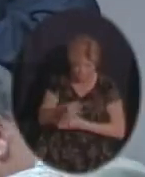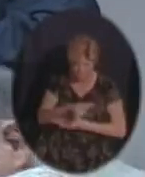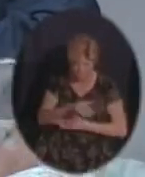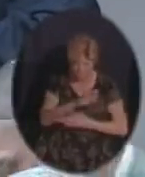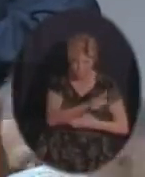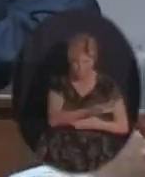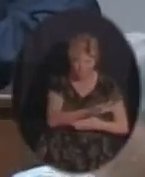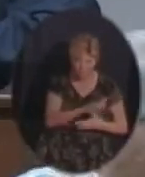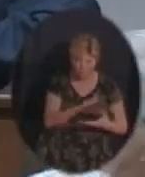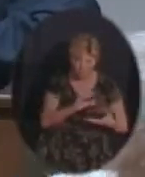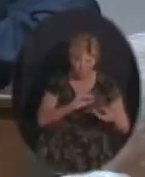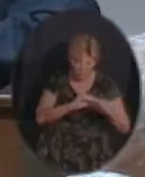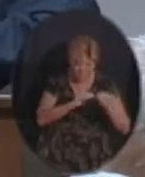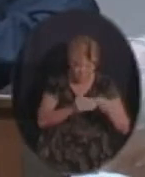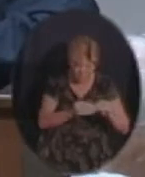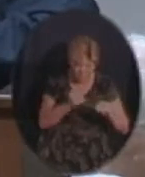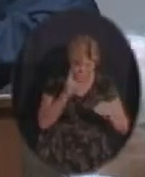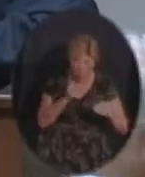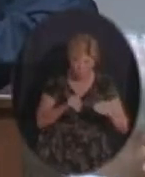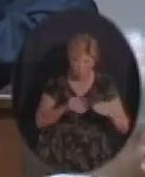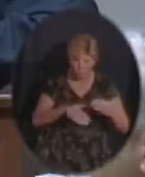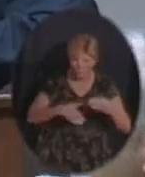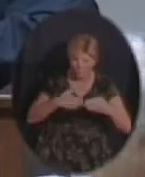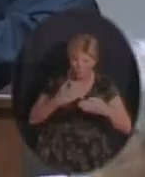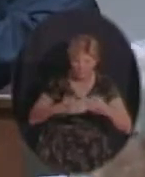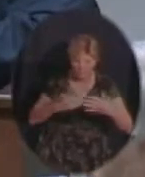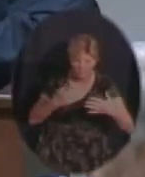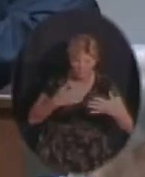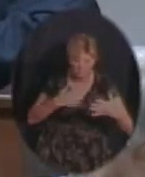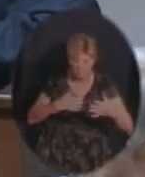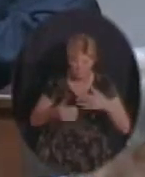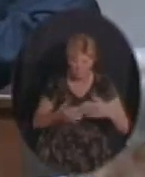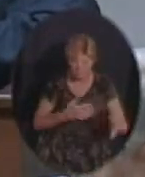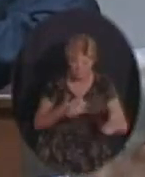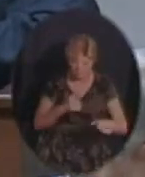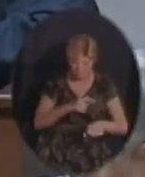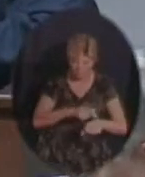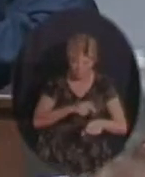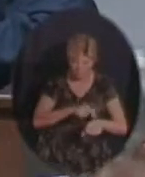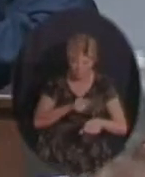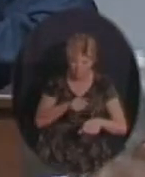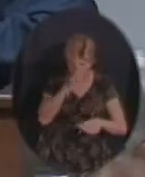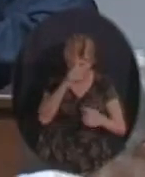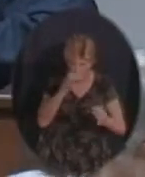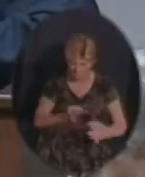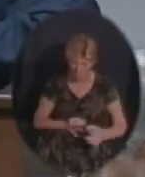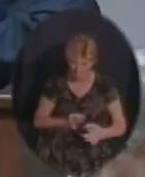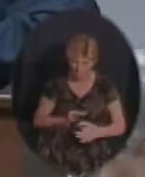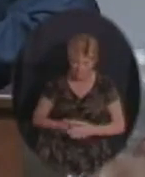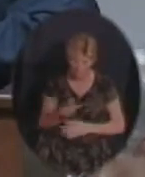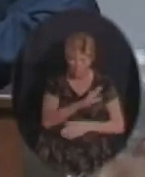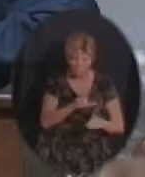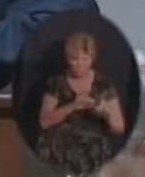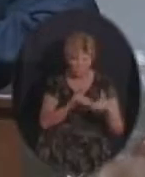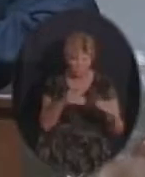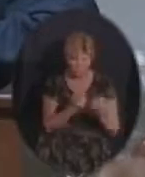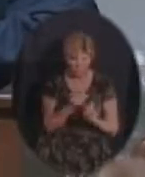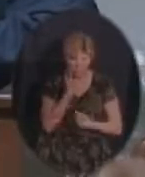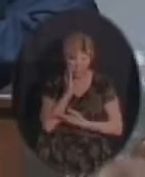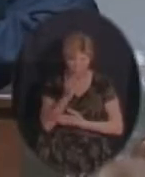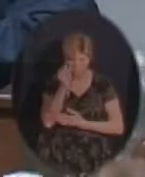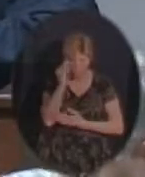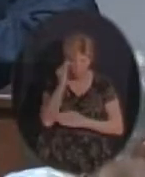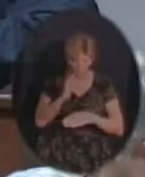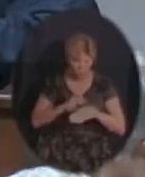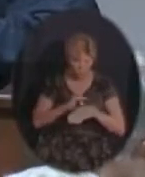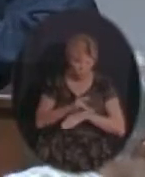some rating criteria on how they perform their service agreement, and that way your district will know early on if this is going to be acceptable or